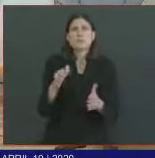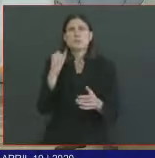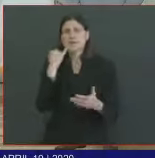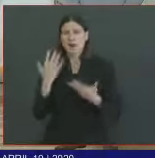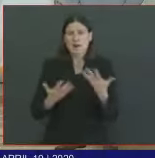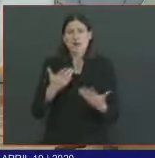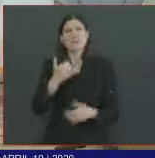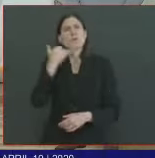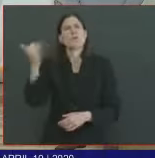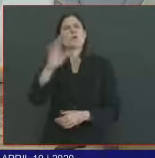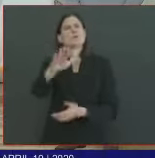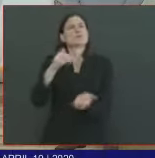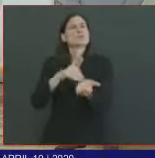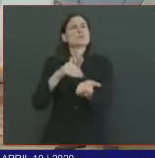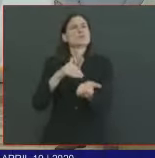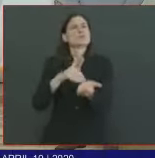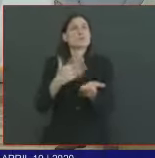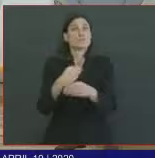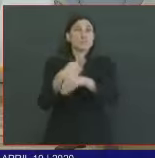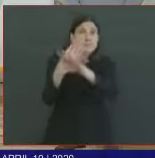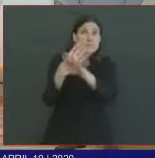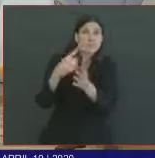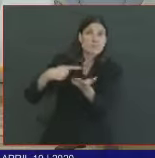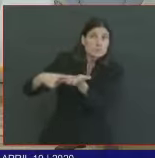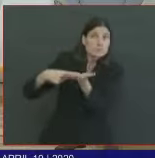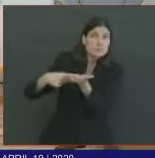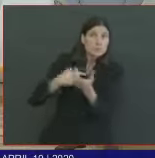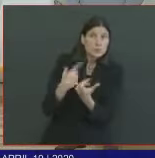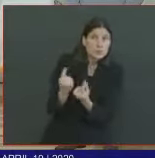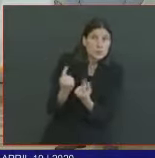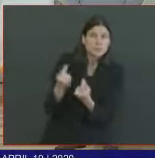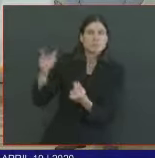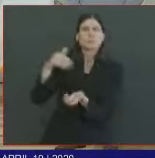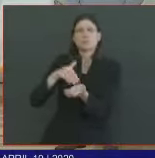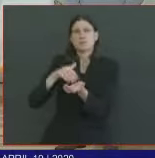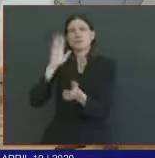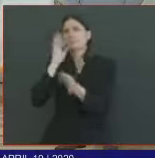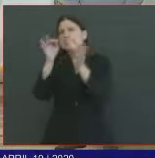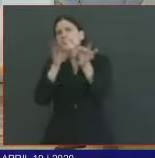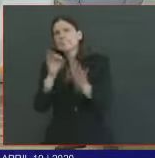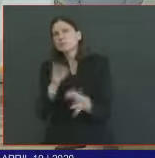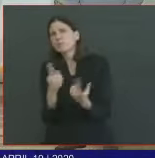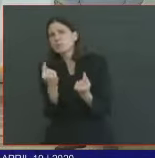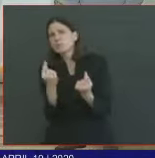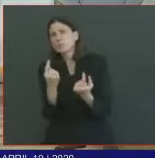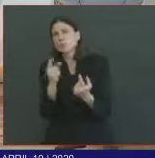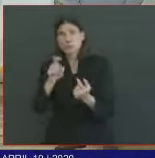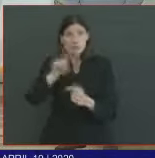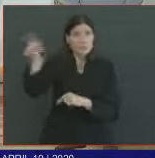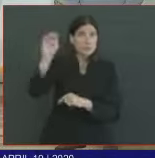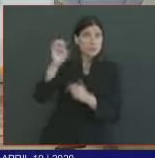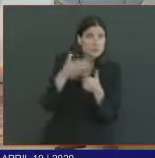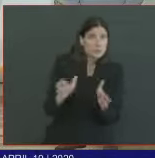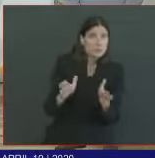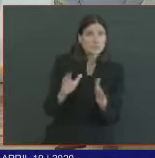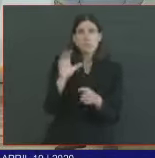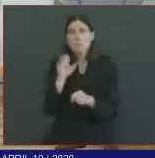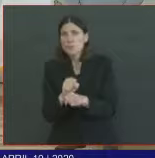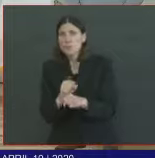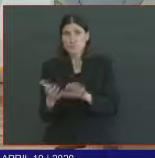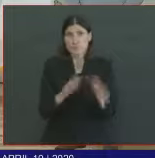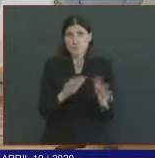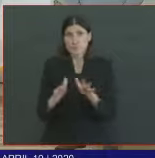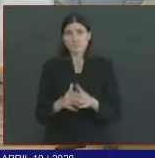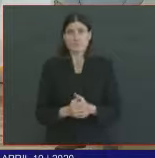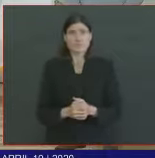trust you as well. So it's important to kind of keep that in mind as well here. Keep in mind that the urgent care centers are open, and they're happy to take